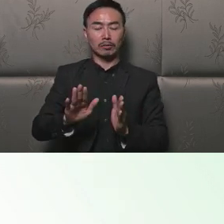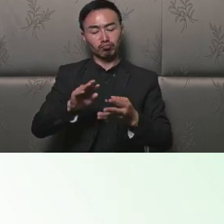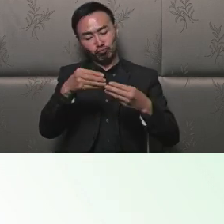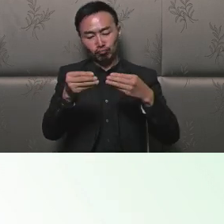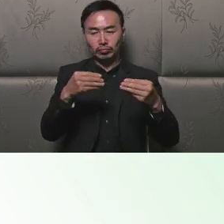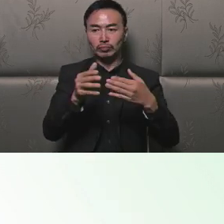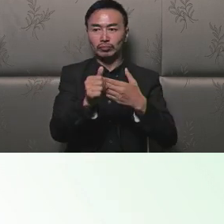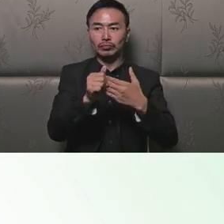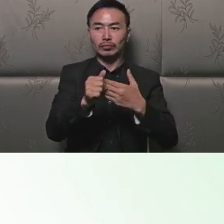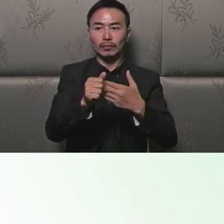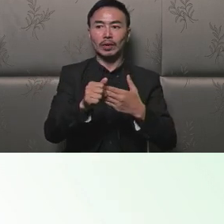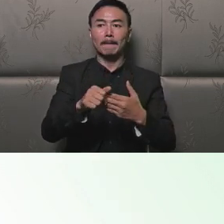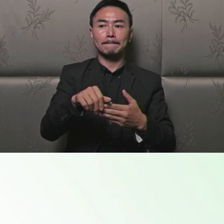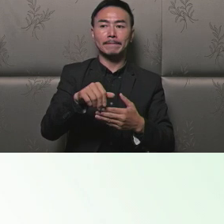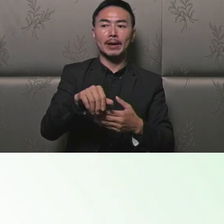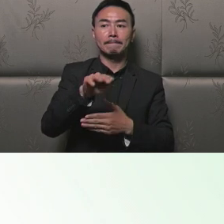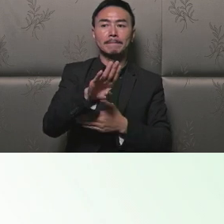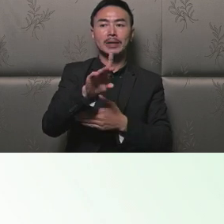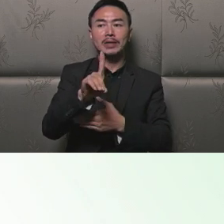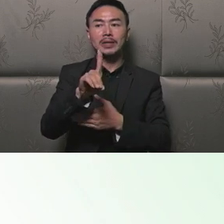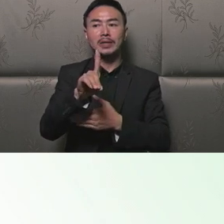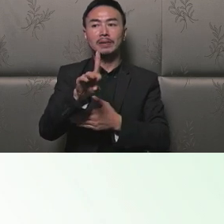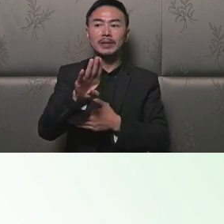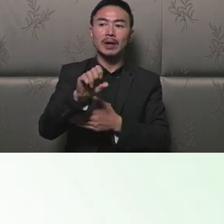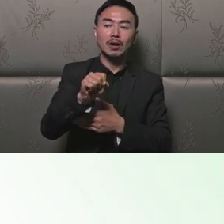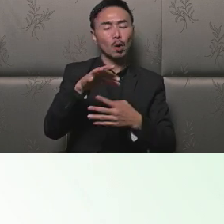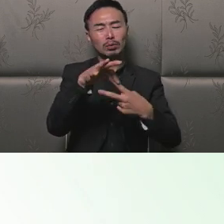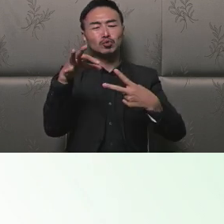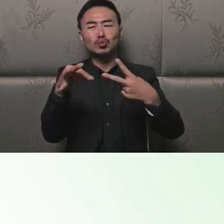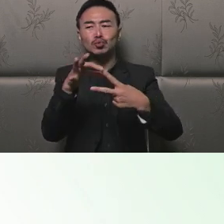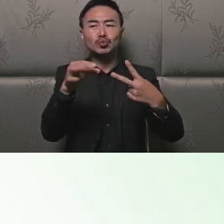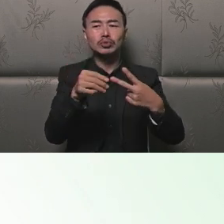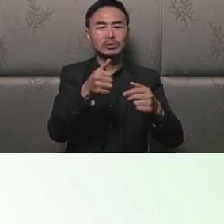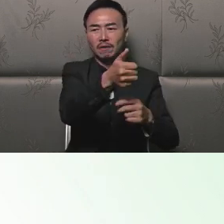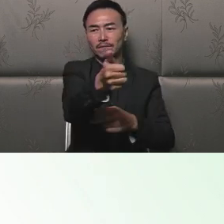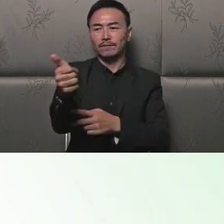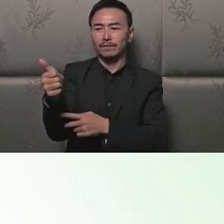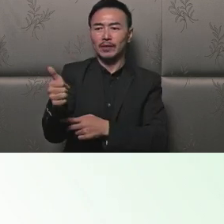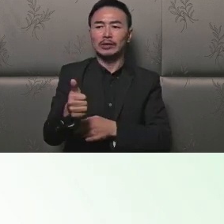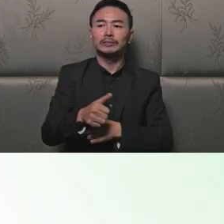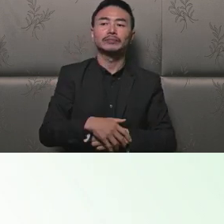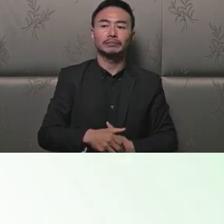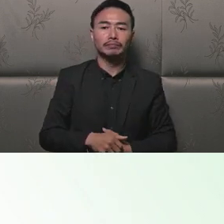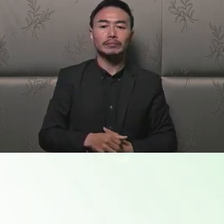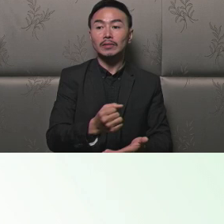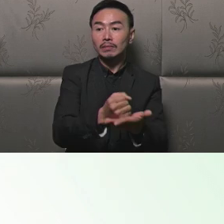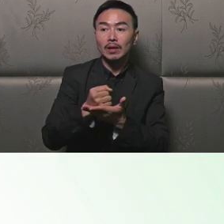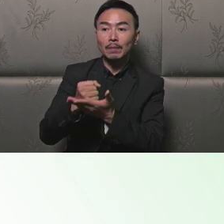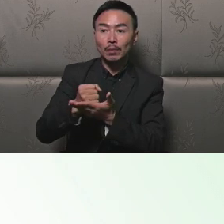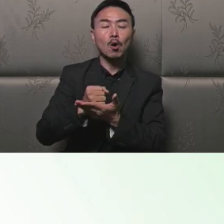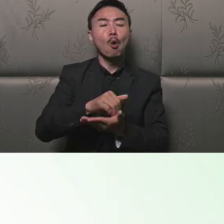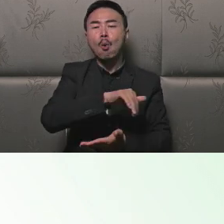flexible, they're very personalized learning pathways, these programs not only expand access to education, but also it